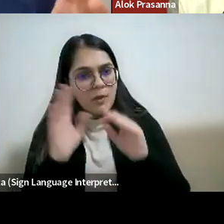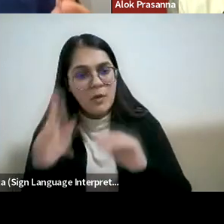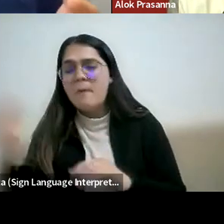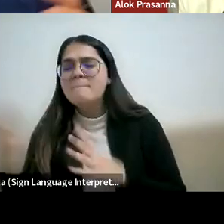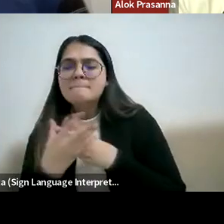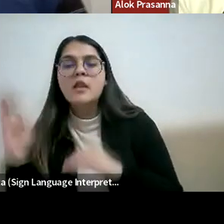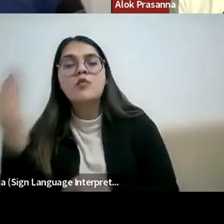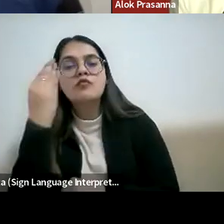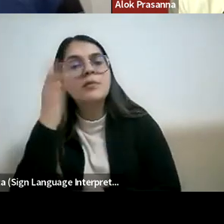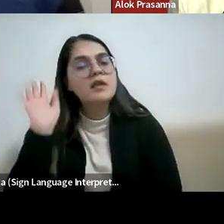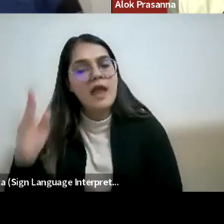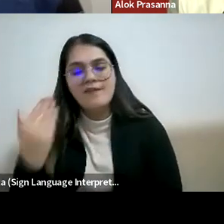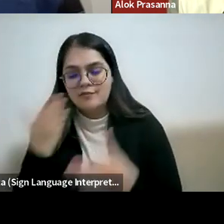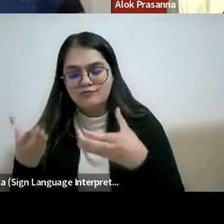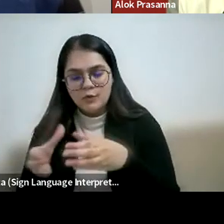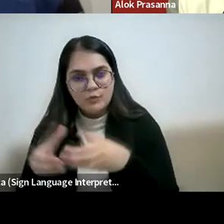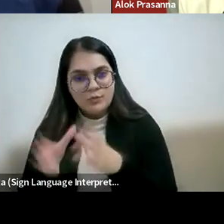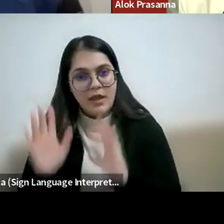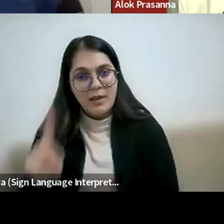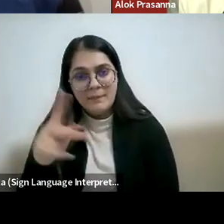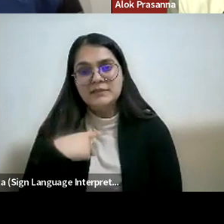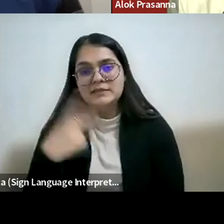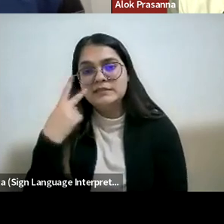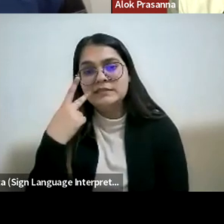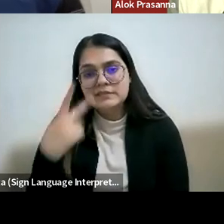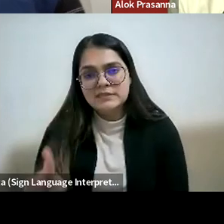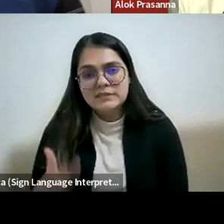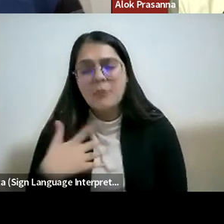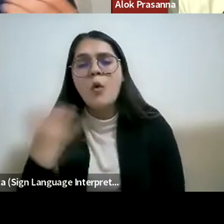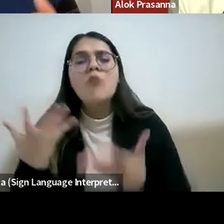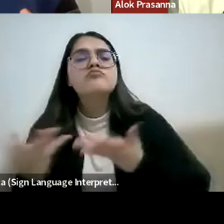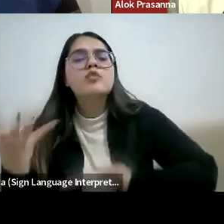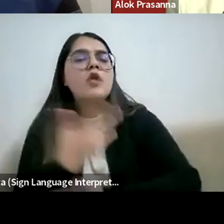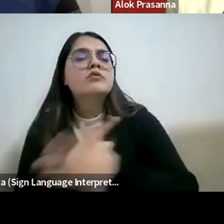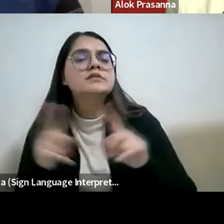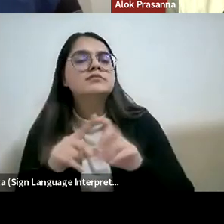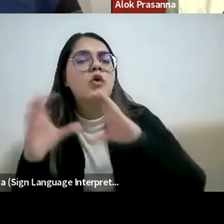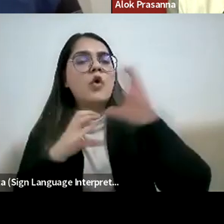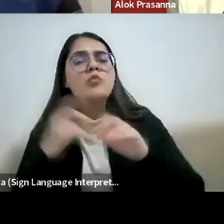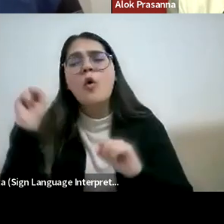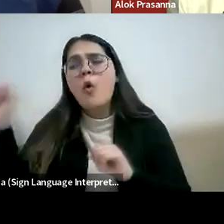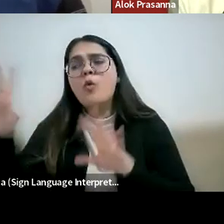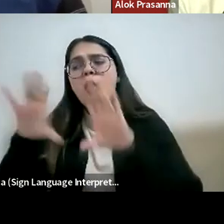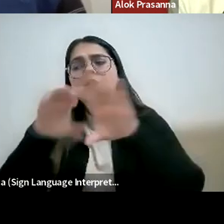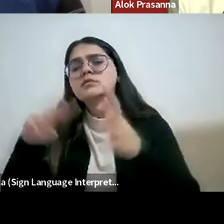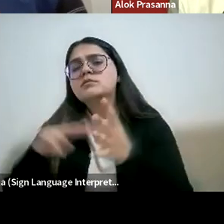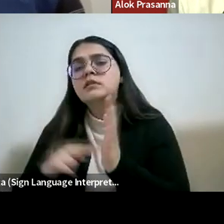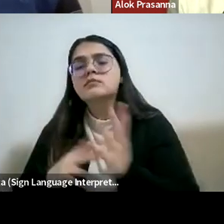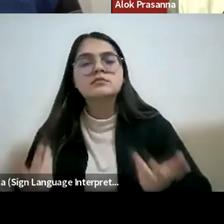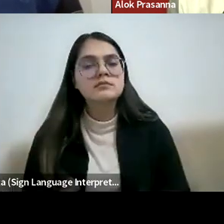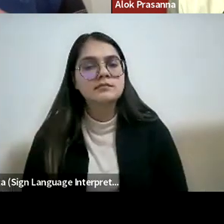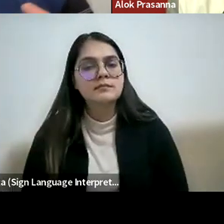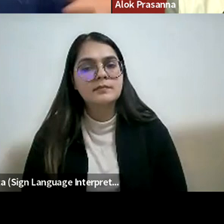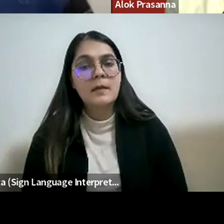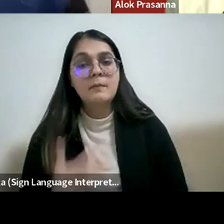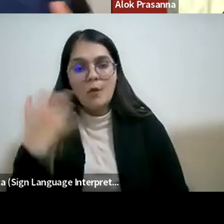in these smaller gatherings, I decided to have a conversation about the constitution. I said, we're